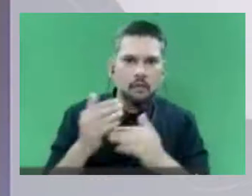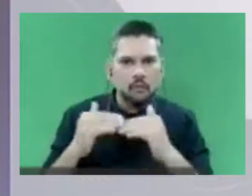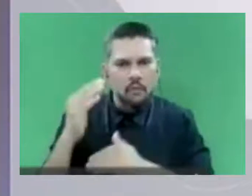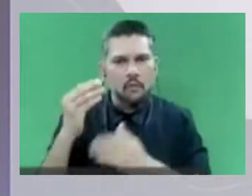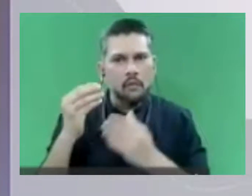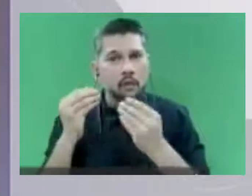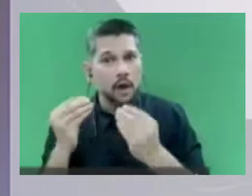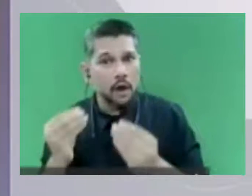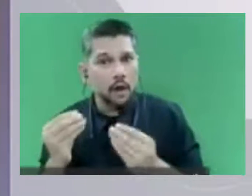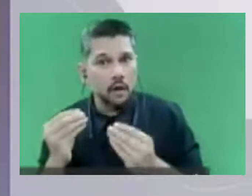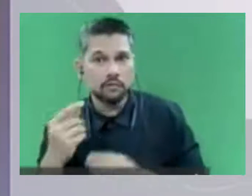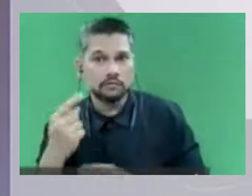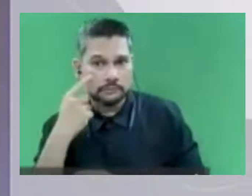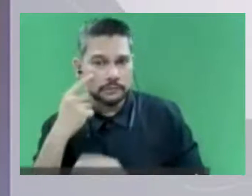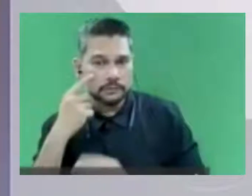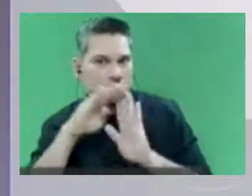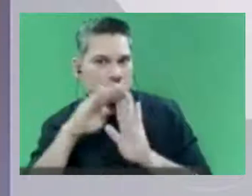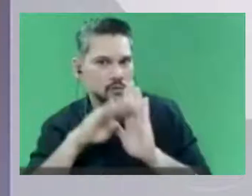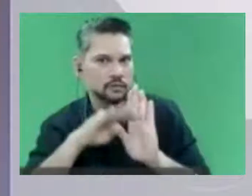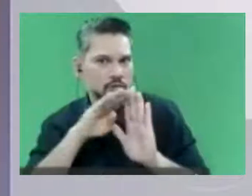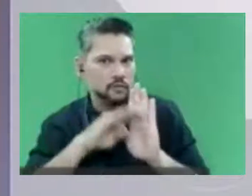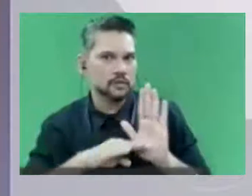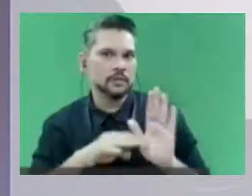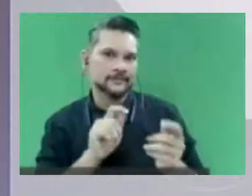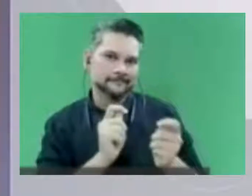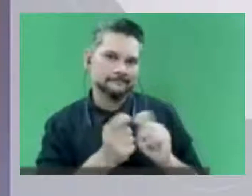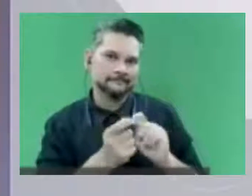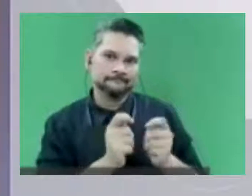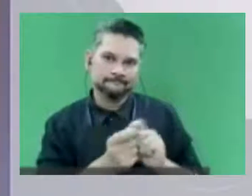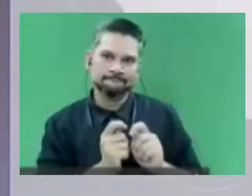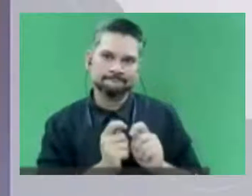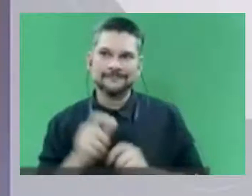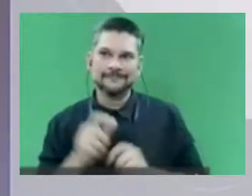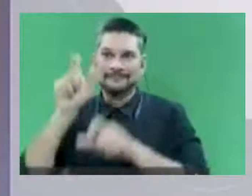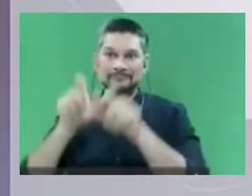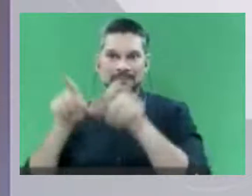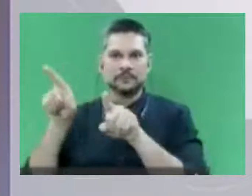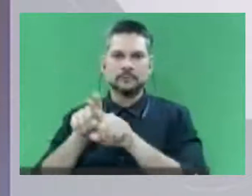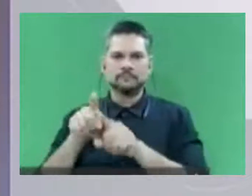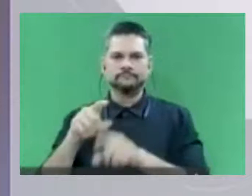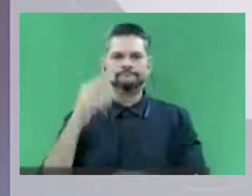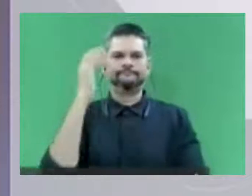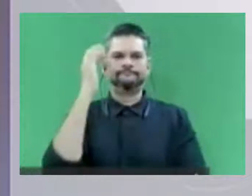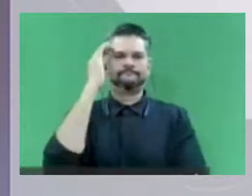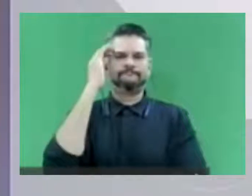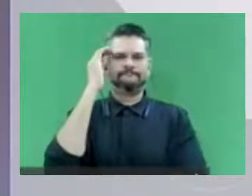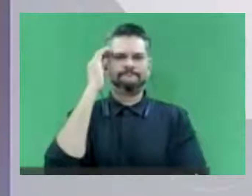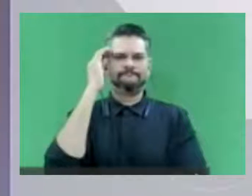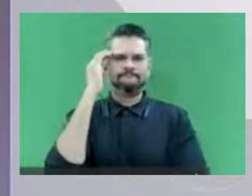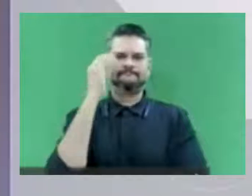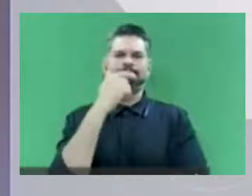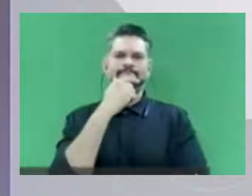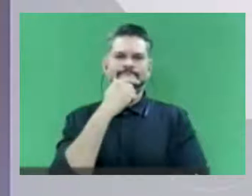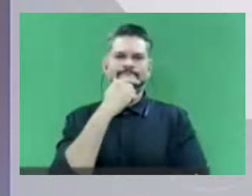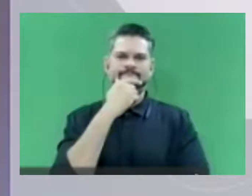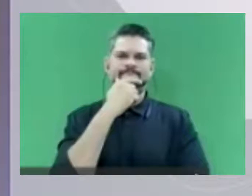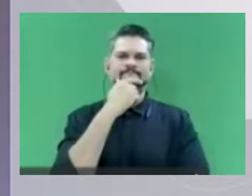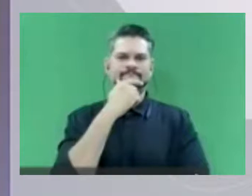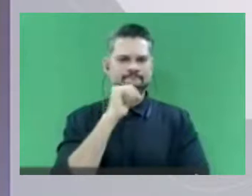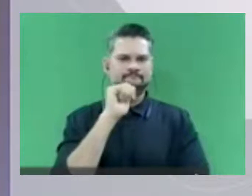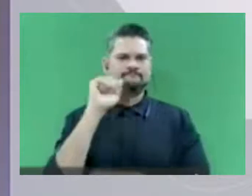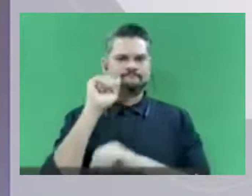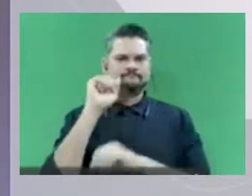so now the policymakers are starting to think, okay, we can, but they're just not sure how to do it. So you are